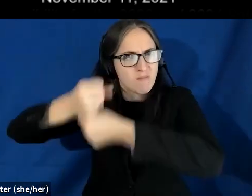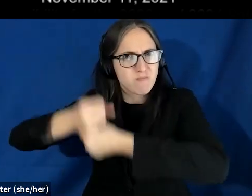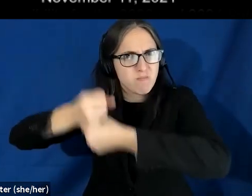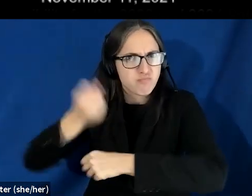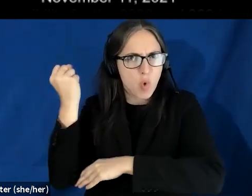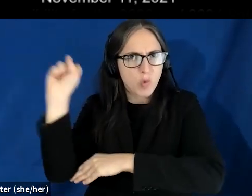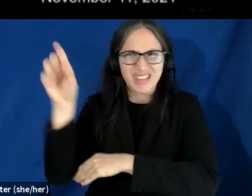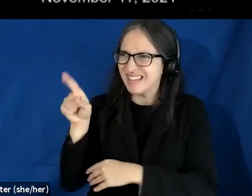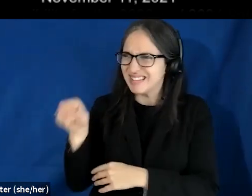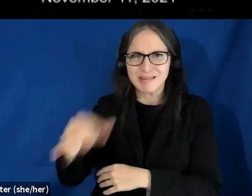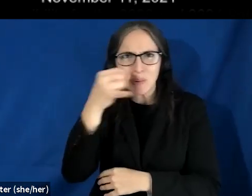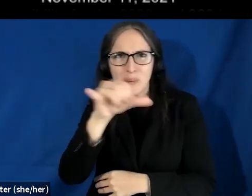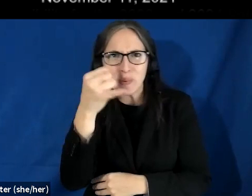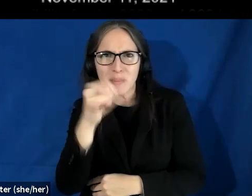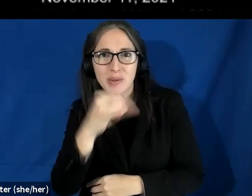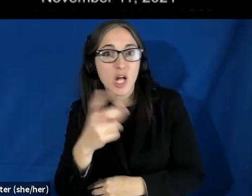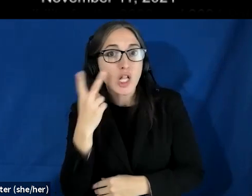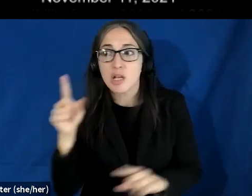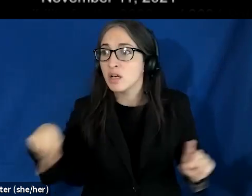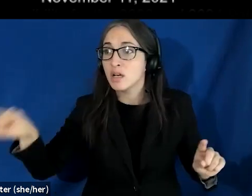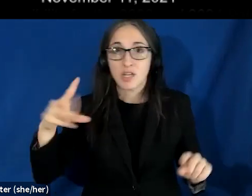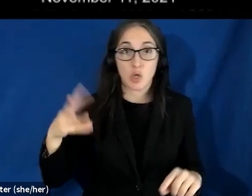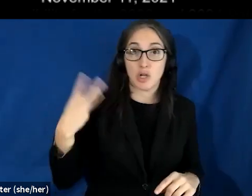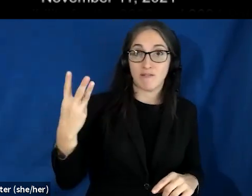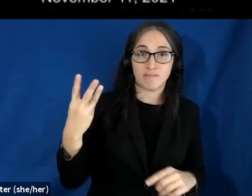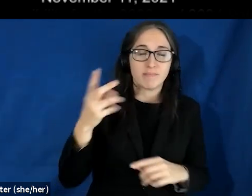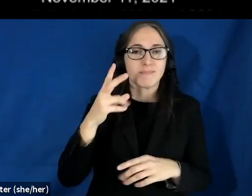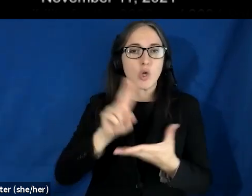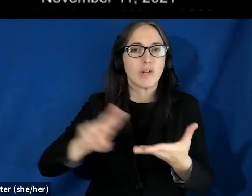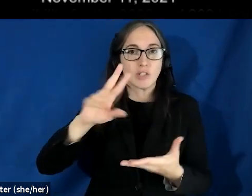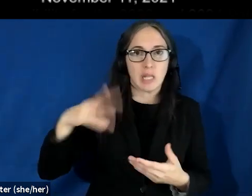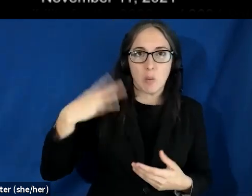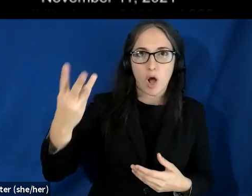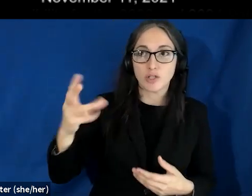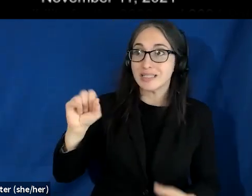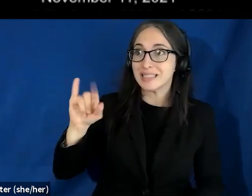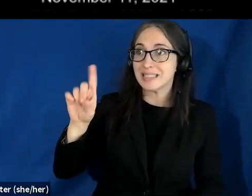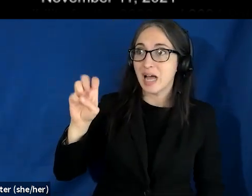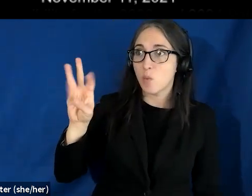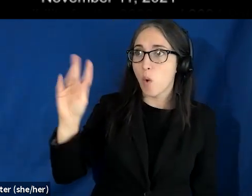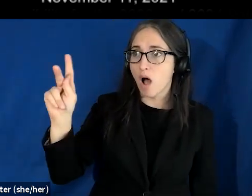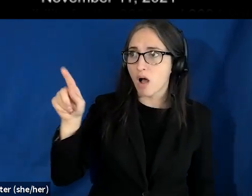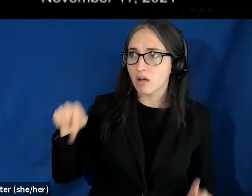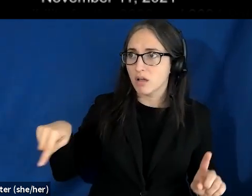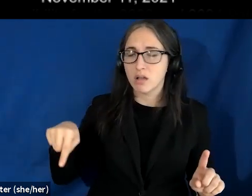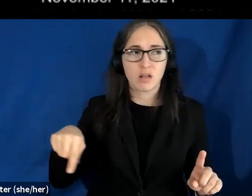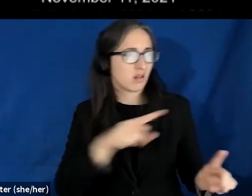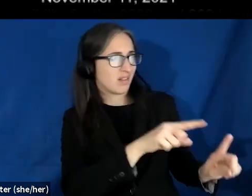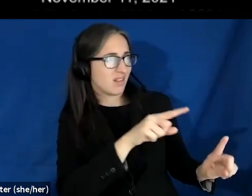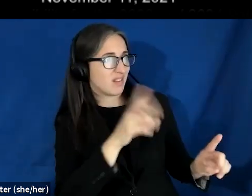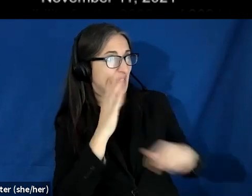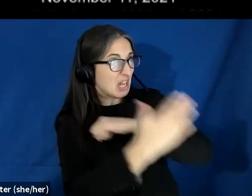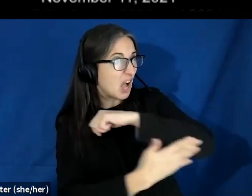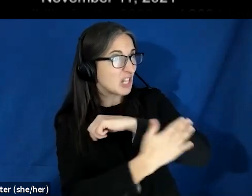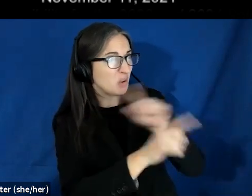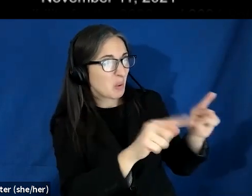was ridiculous. Look at all the sidewalks at the University of Washington. Look at all the sidewalks on all of our campuses across the country. No way are we going